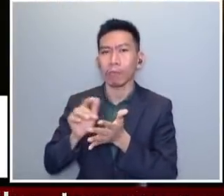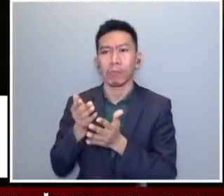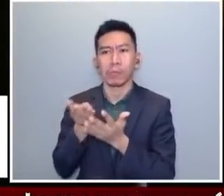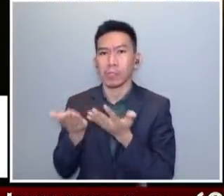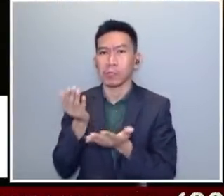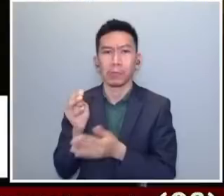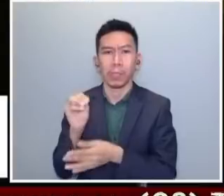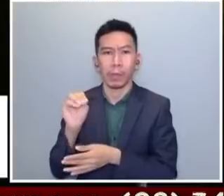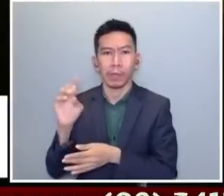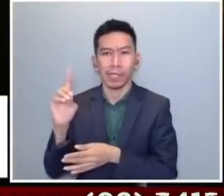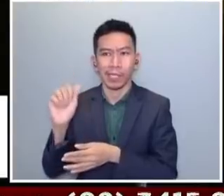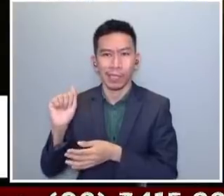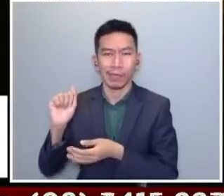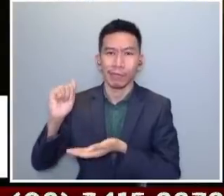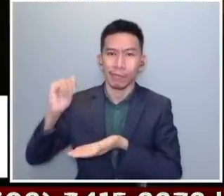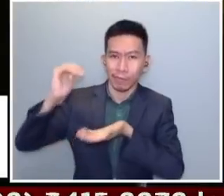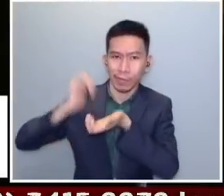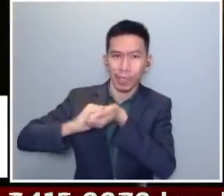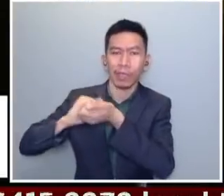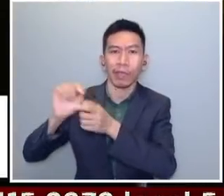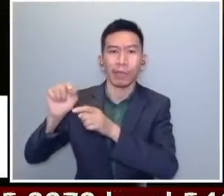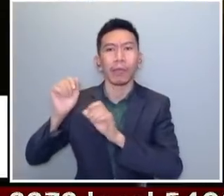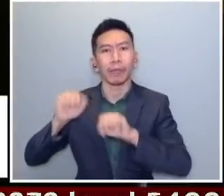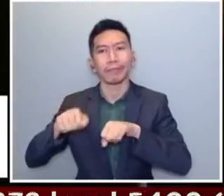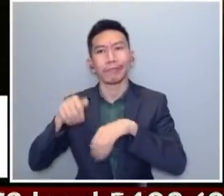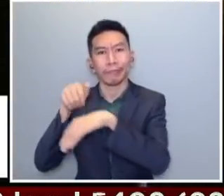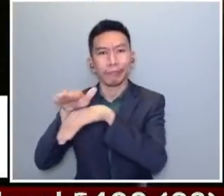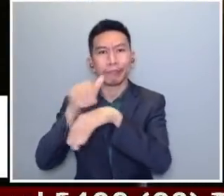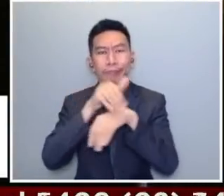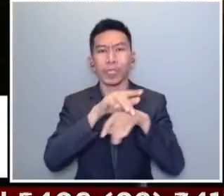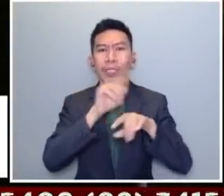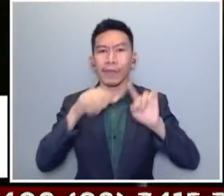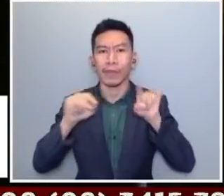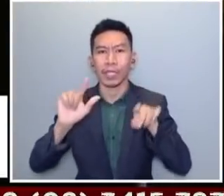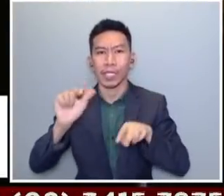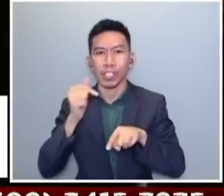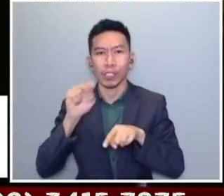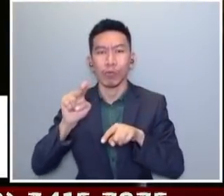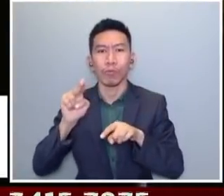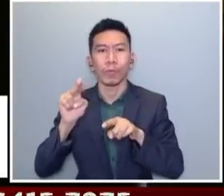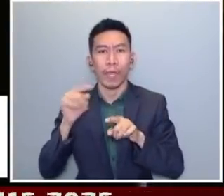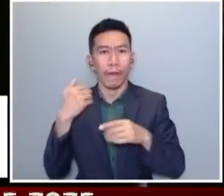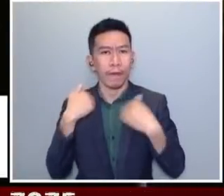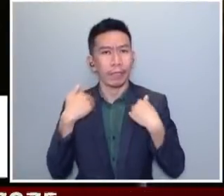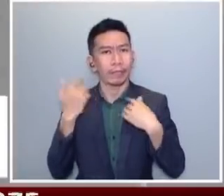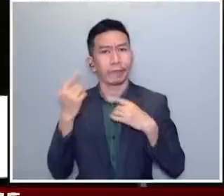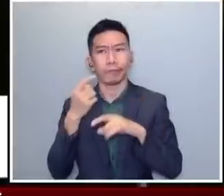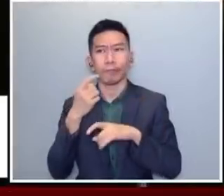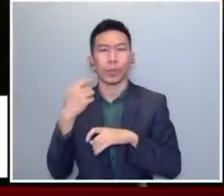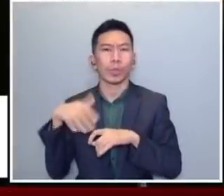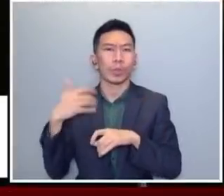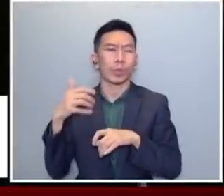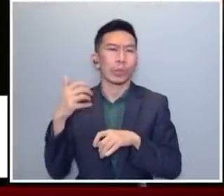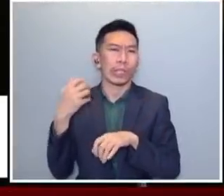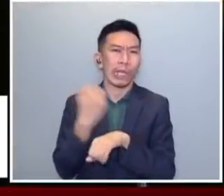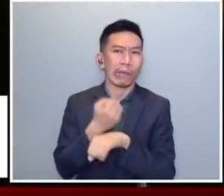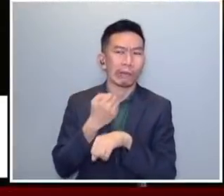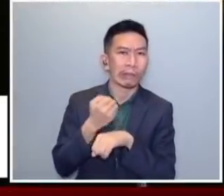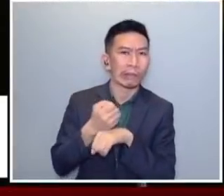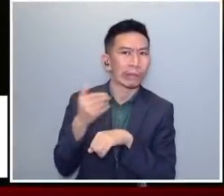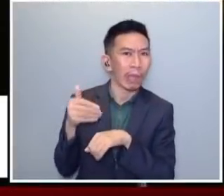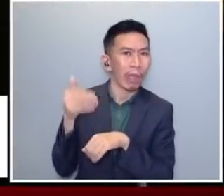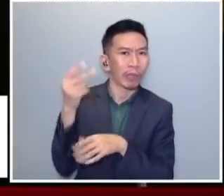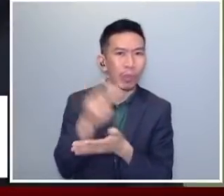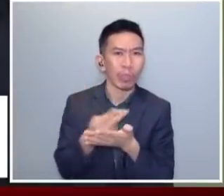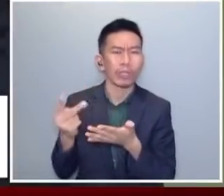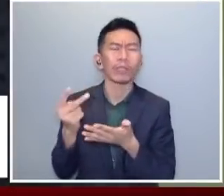could allocate them to different LGUs. As I've said, we've got a tall order for the 2 weeks to come. Please help us here in Metro